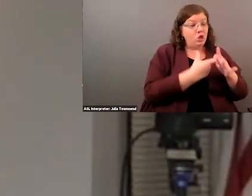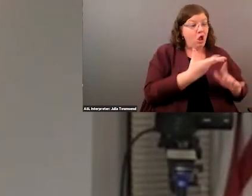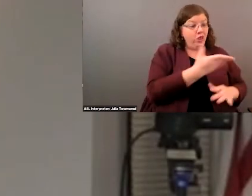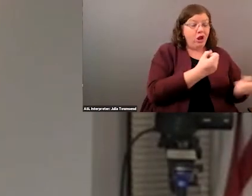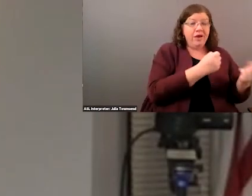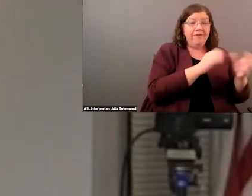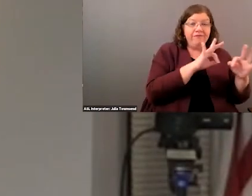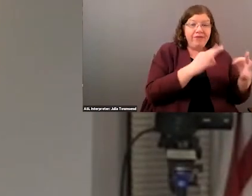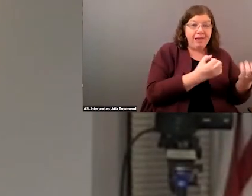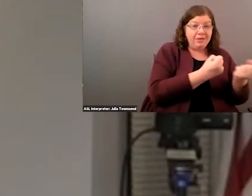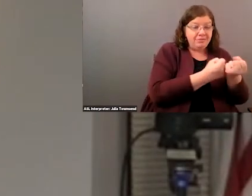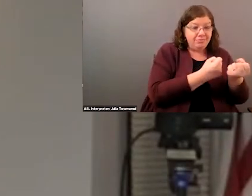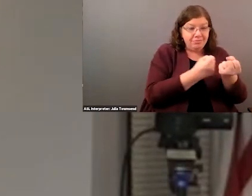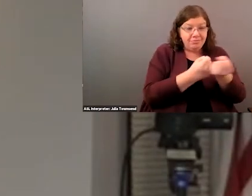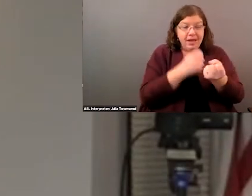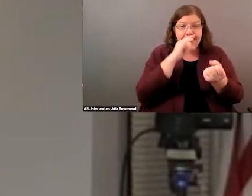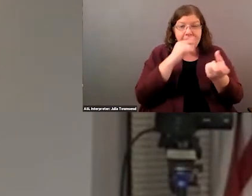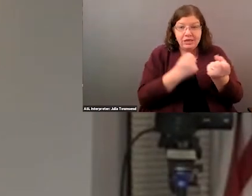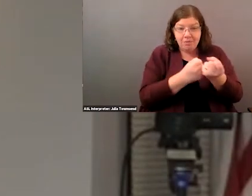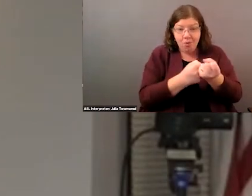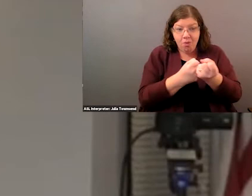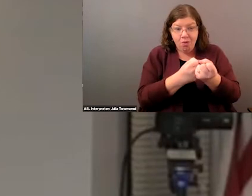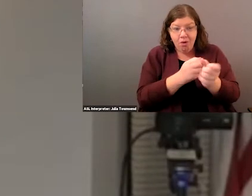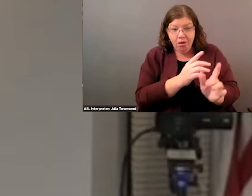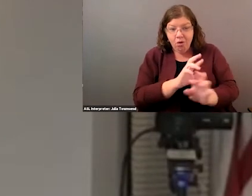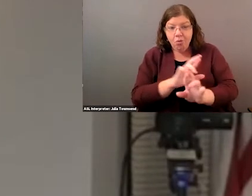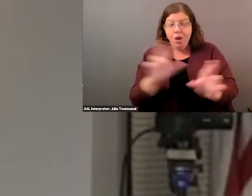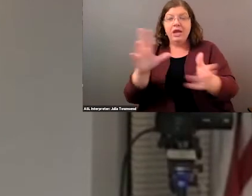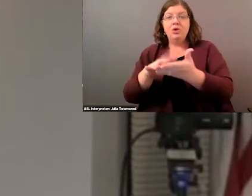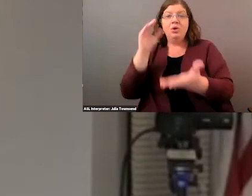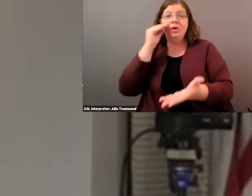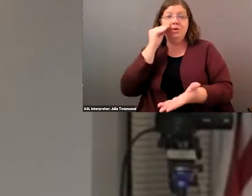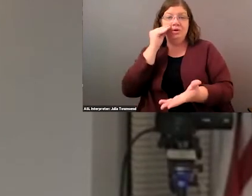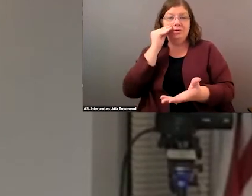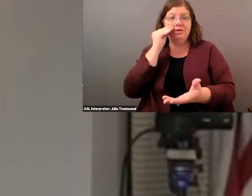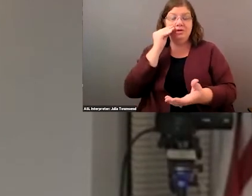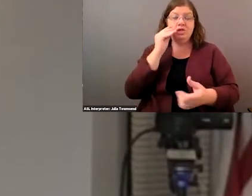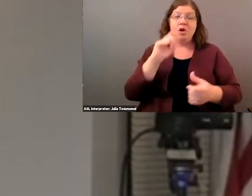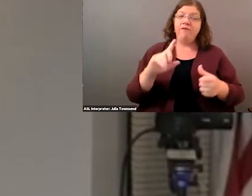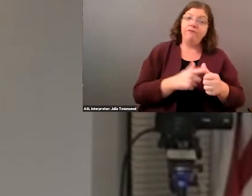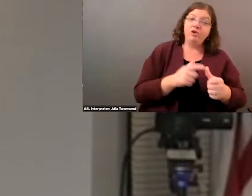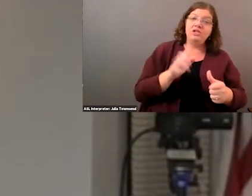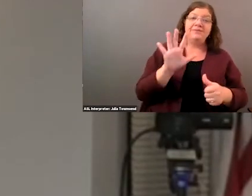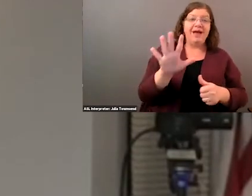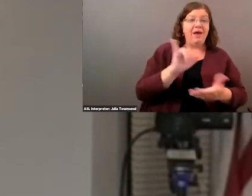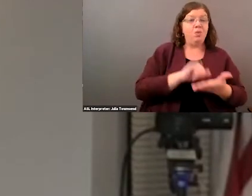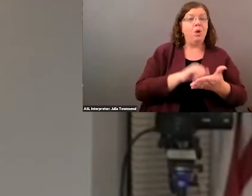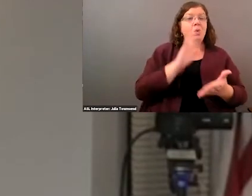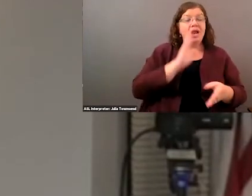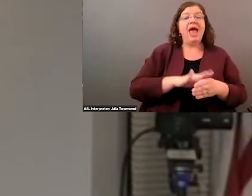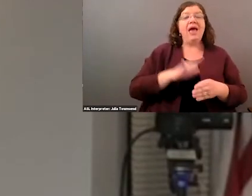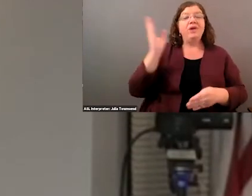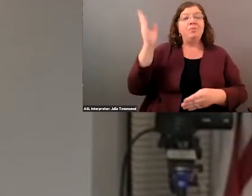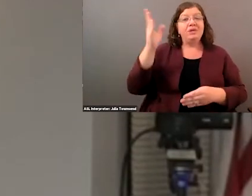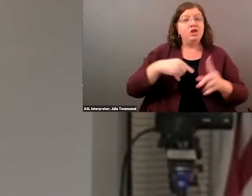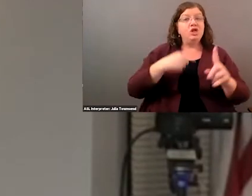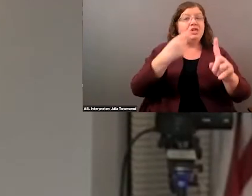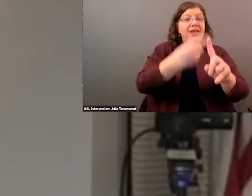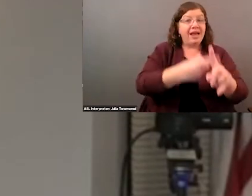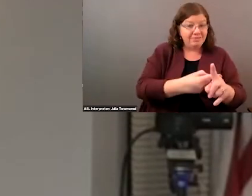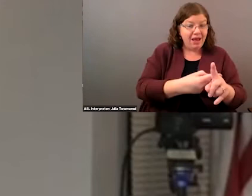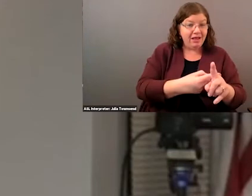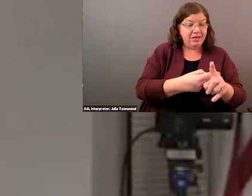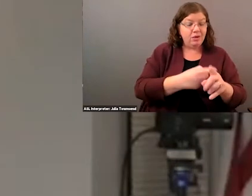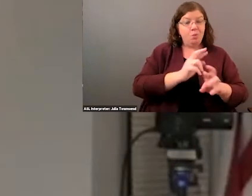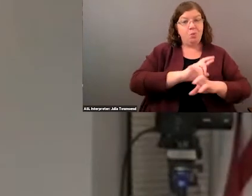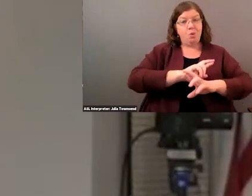5 is we're going to be making a presentation at the end of next month where we're ready and standing to do that, to work with these districts, because these are the anchors of the